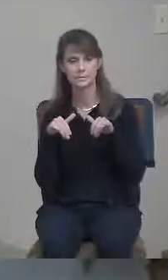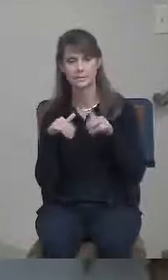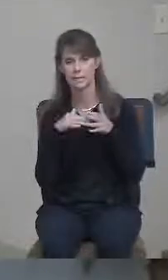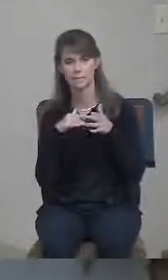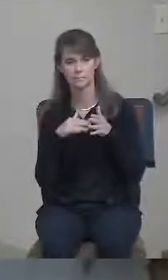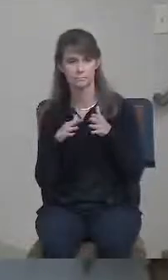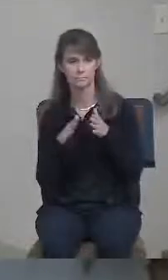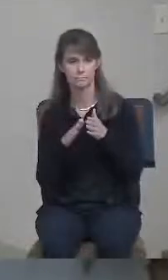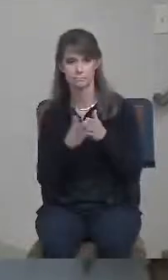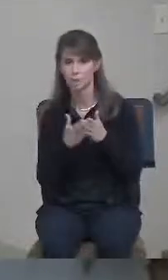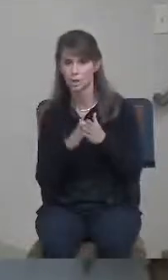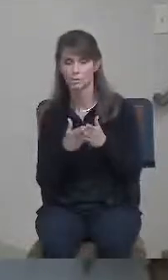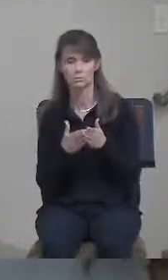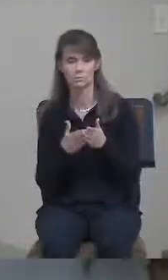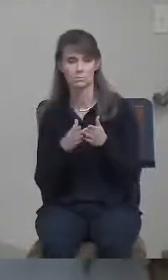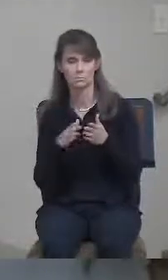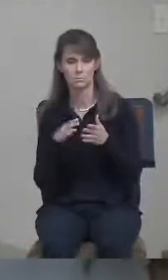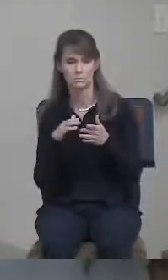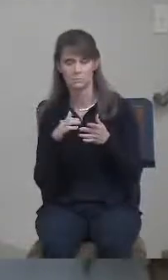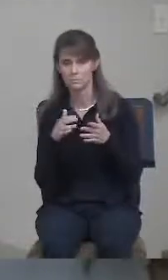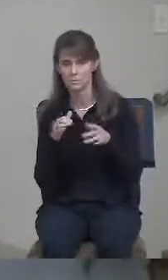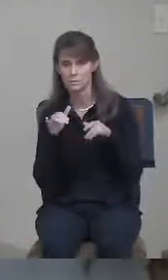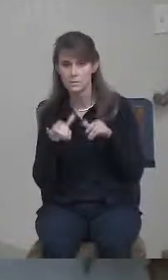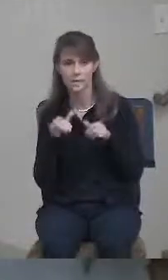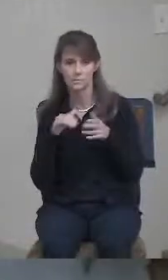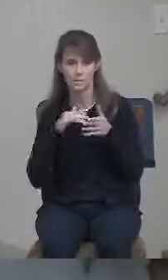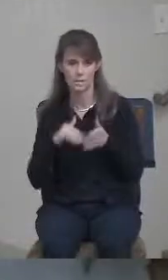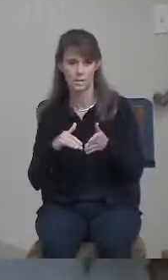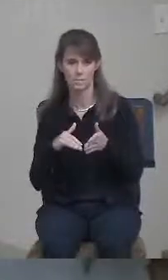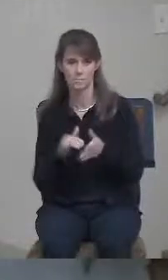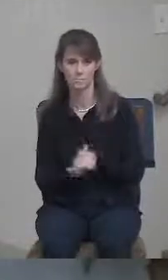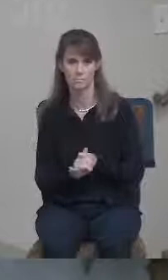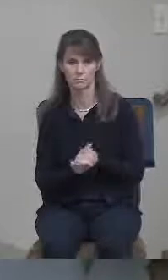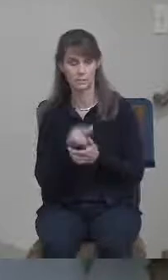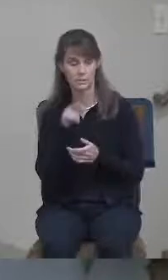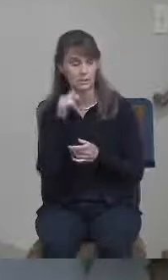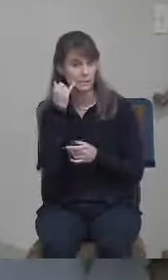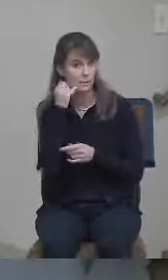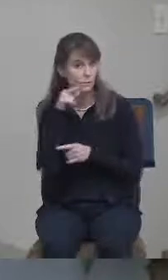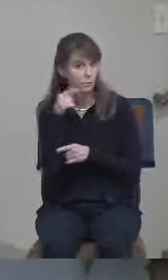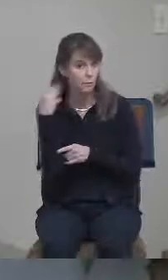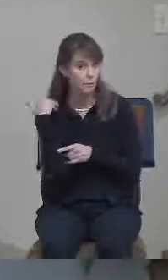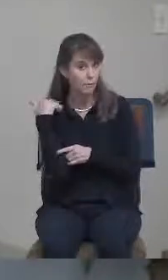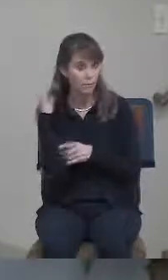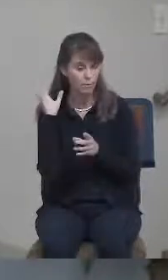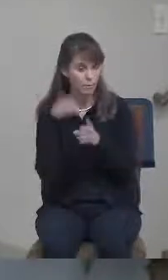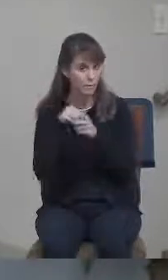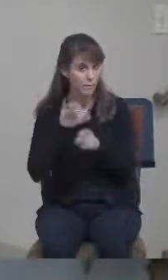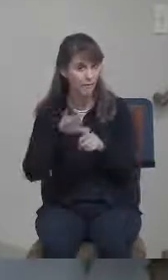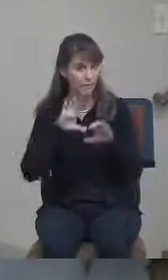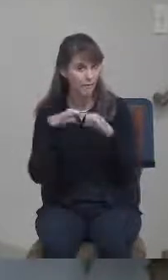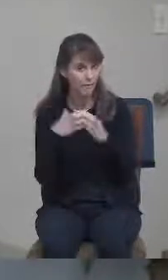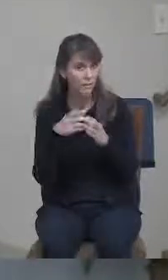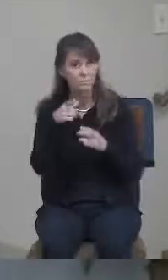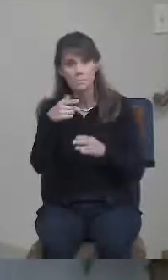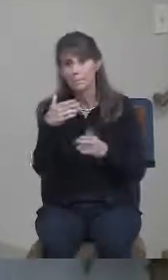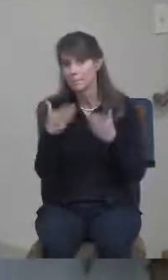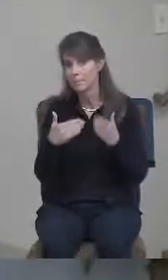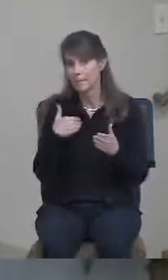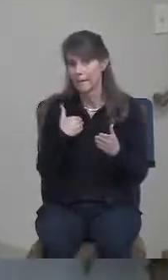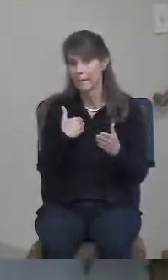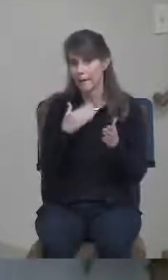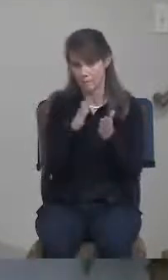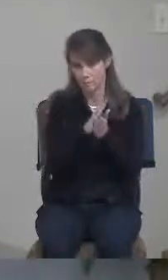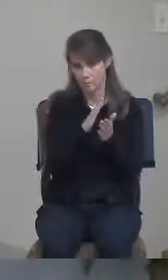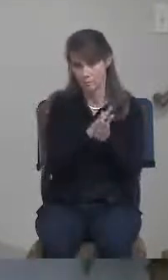So those of you who were in that class, you may find it convenient to do